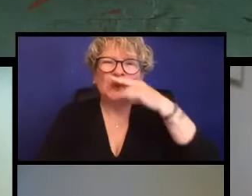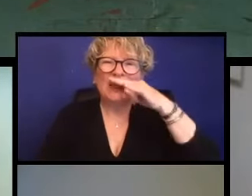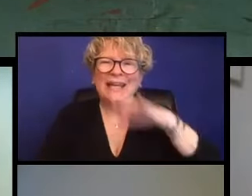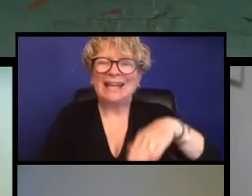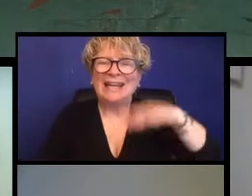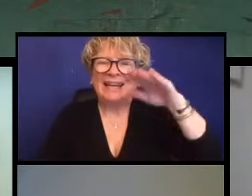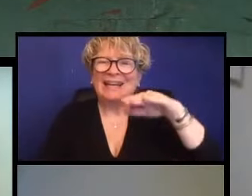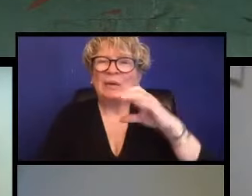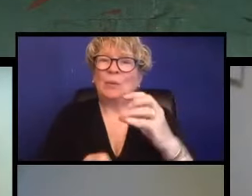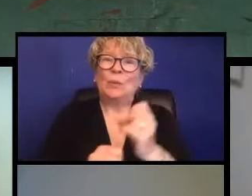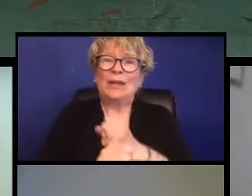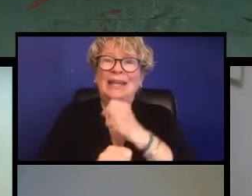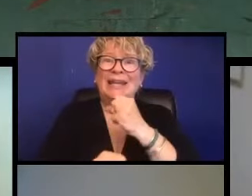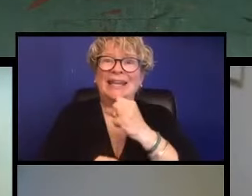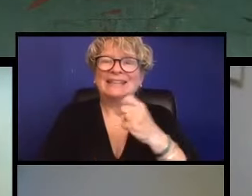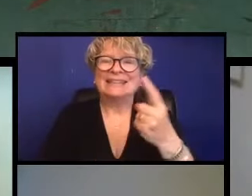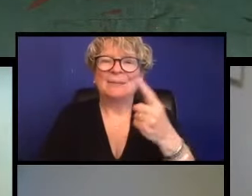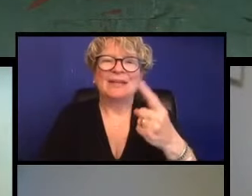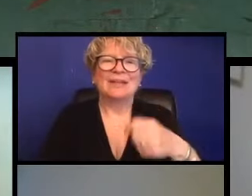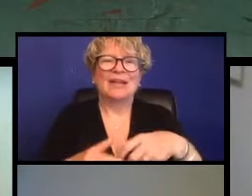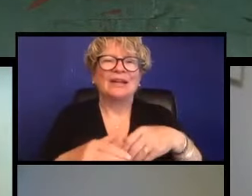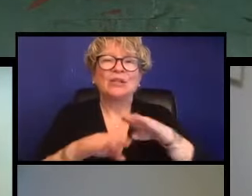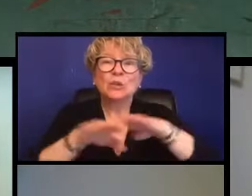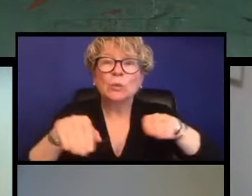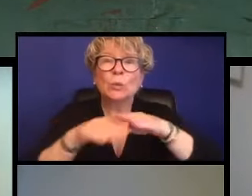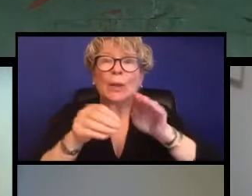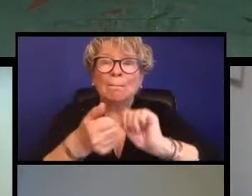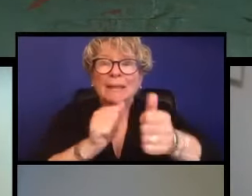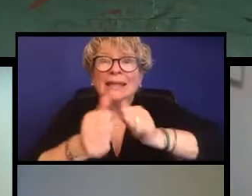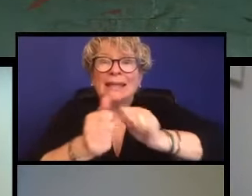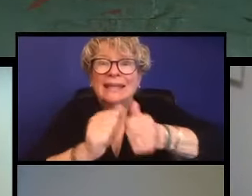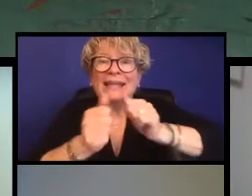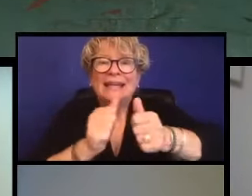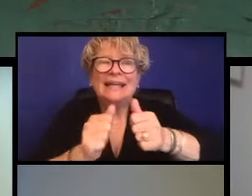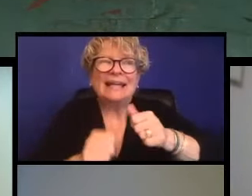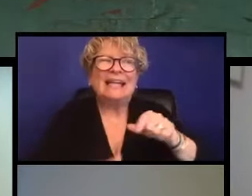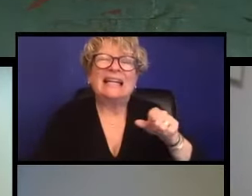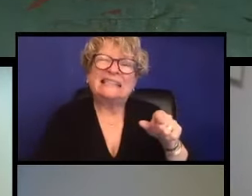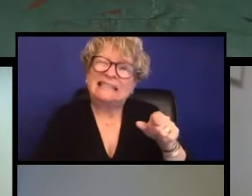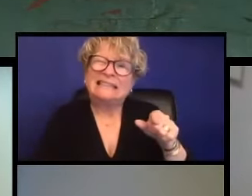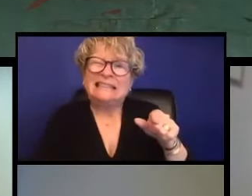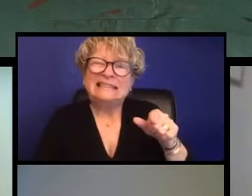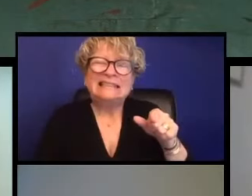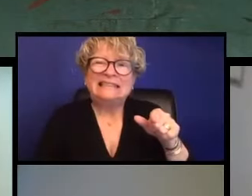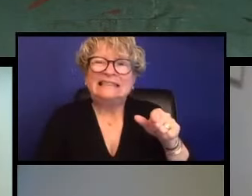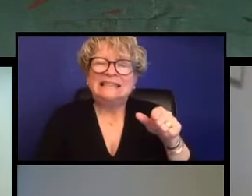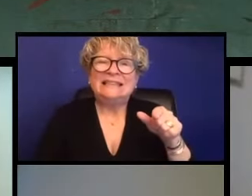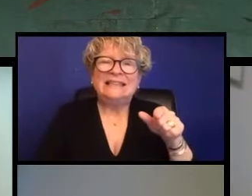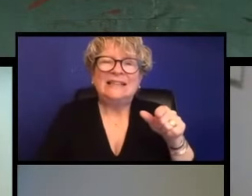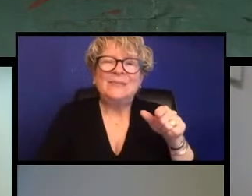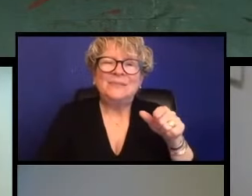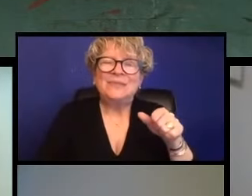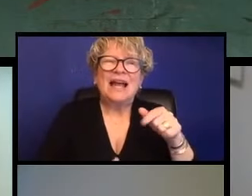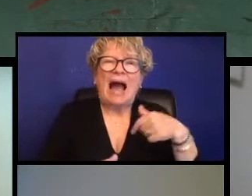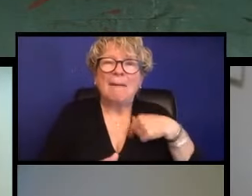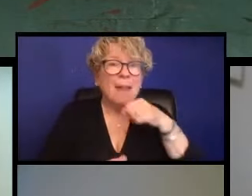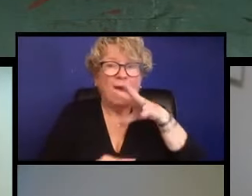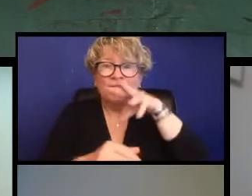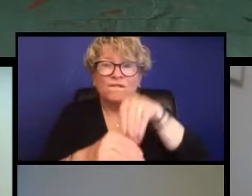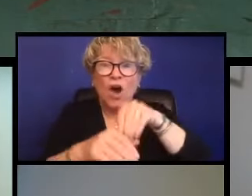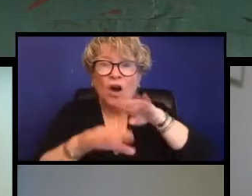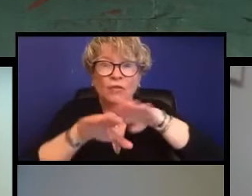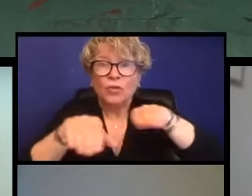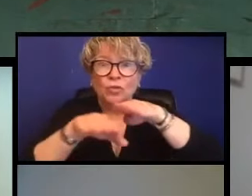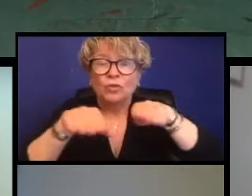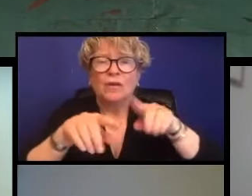winning, you know, going out to the swim meet in other schools, and you're like, you're not there, but you're cheering that person on. And